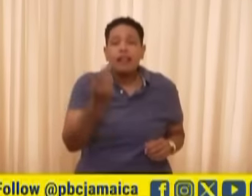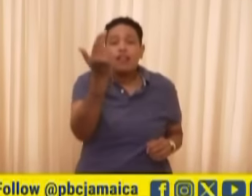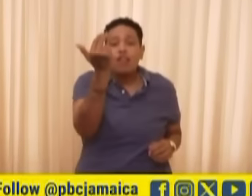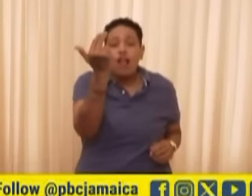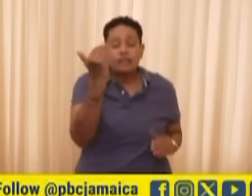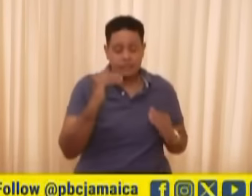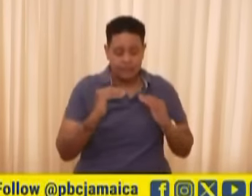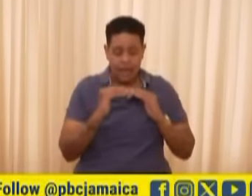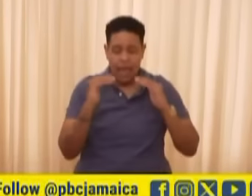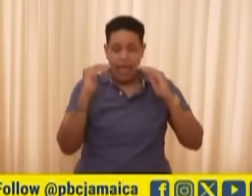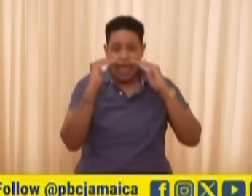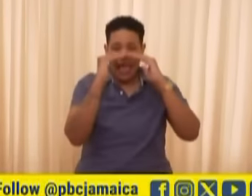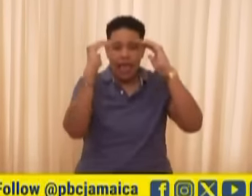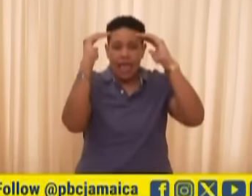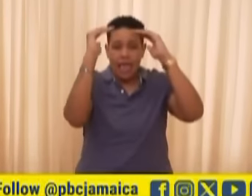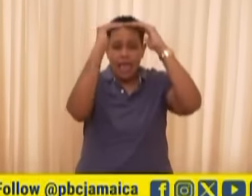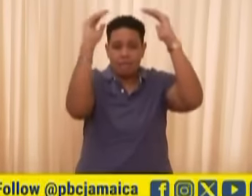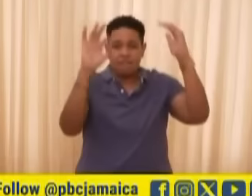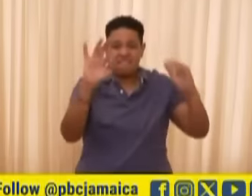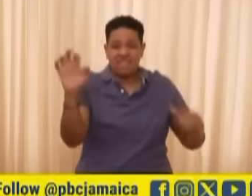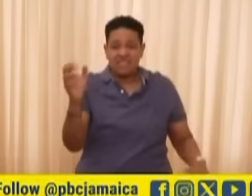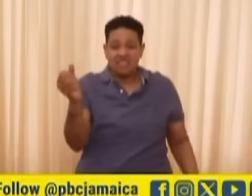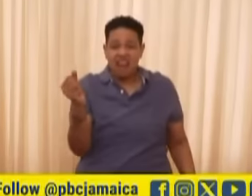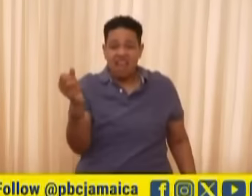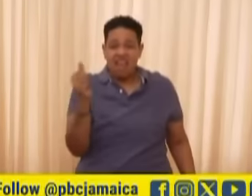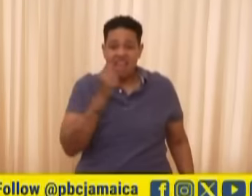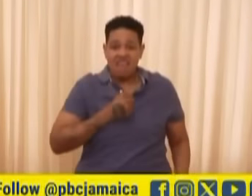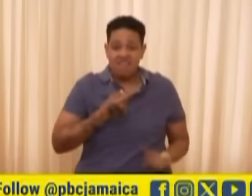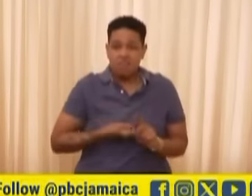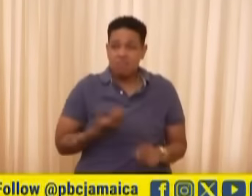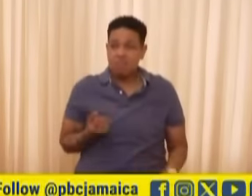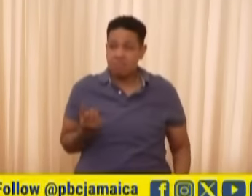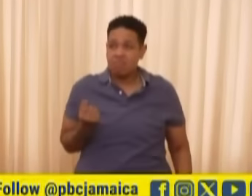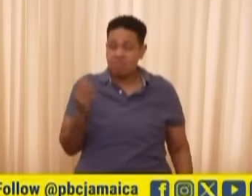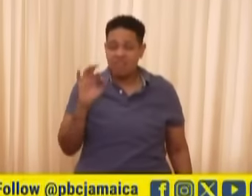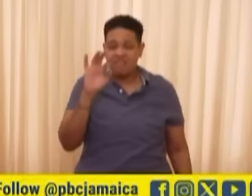levels of fees that they are collecting,